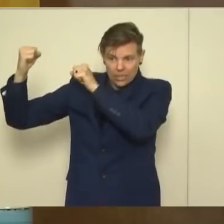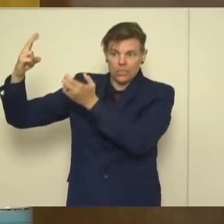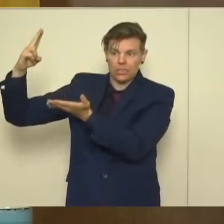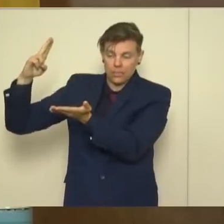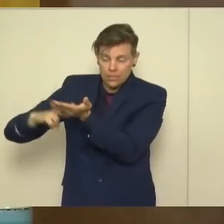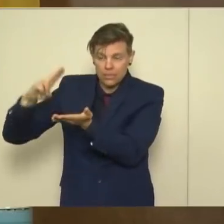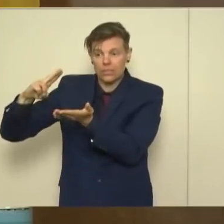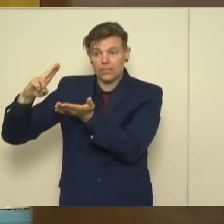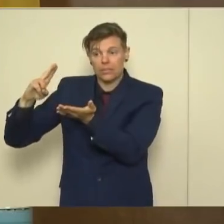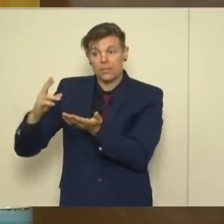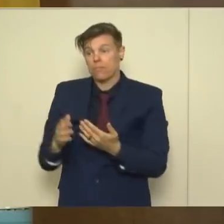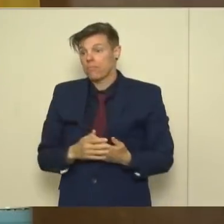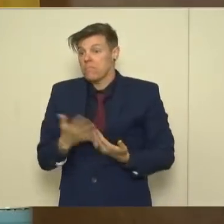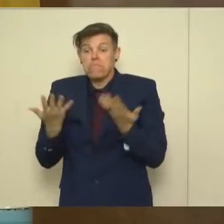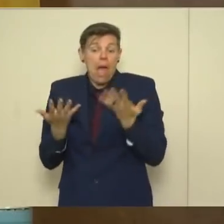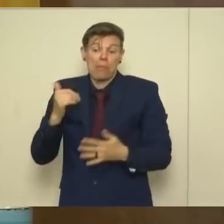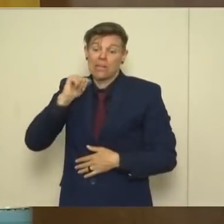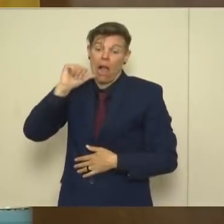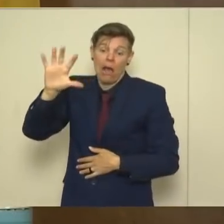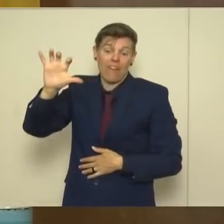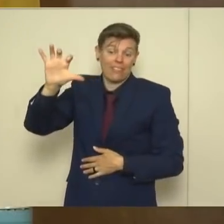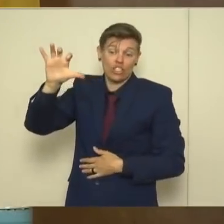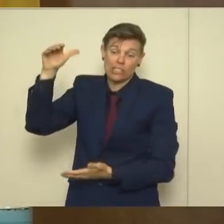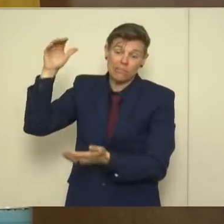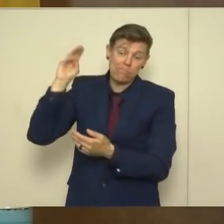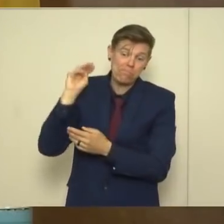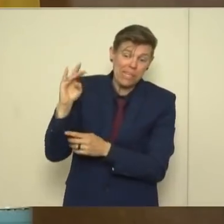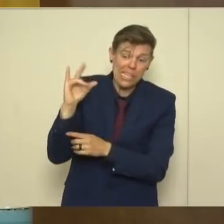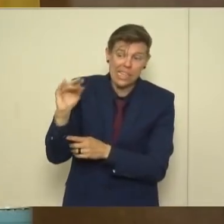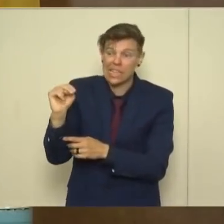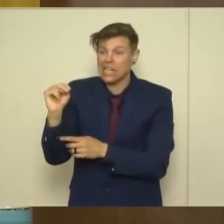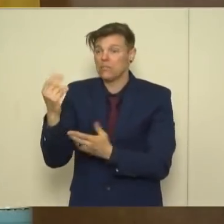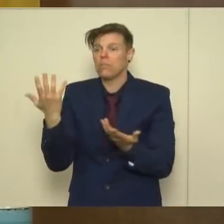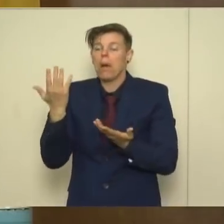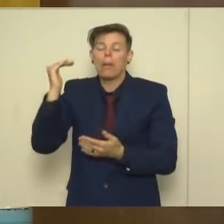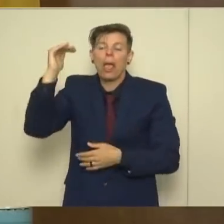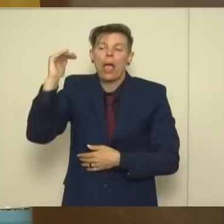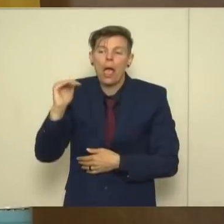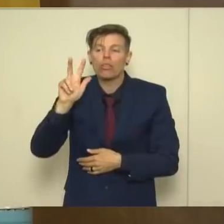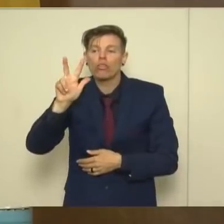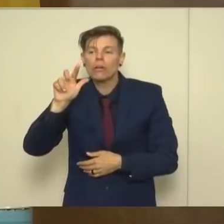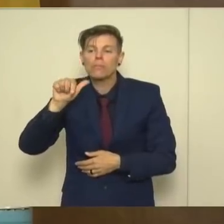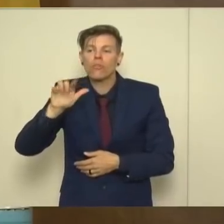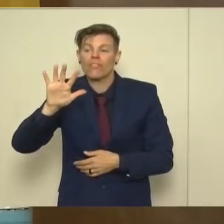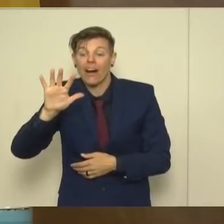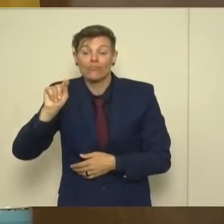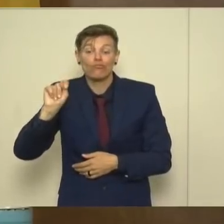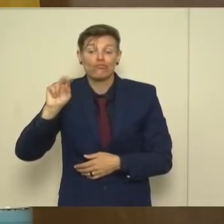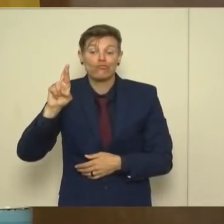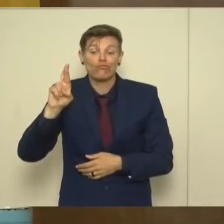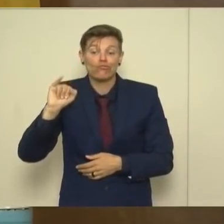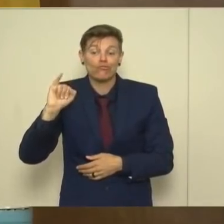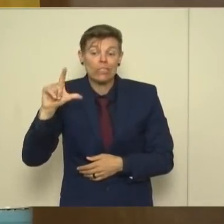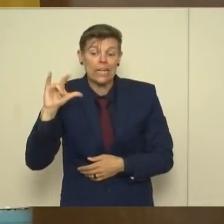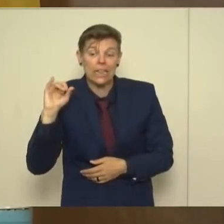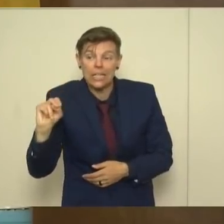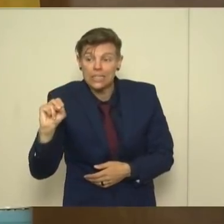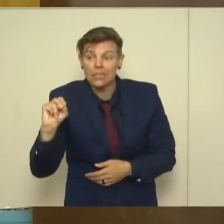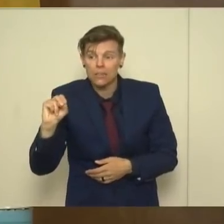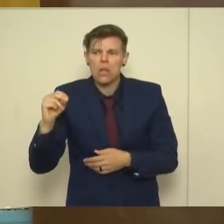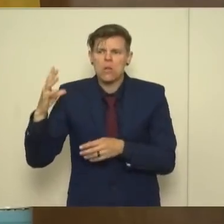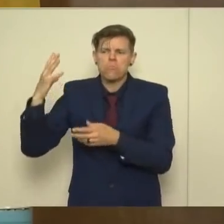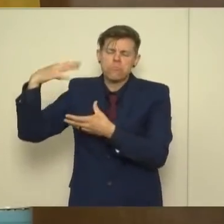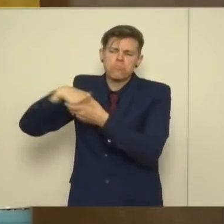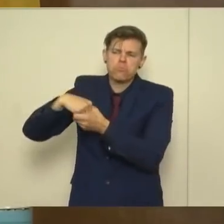billion or the $3.5 trillion package that the House, which included the $500 billion for states, that came out of the HEROES Act